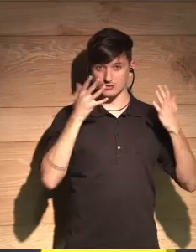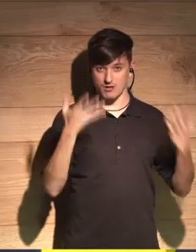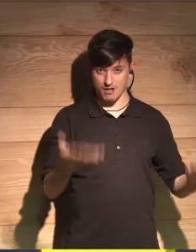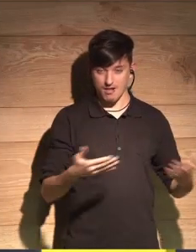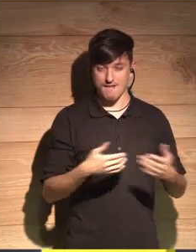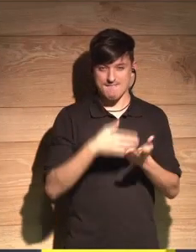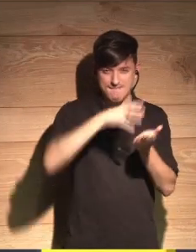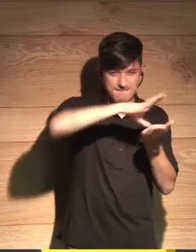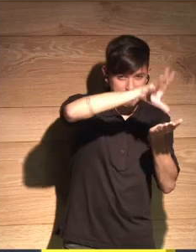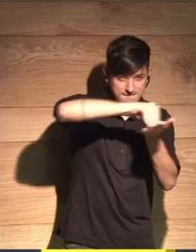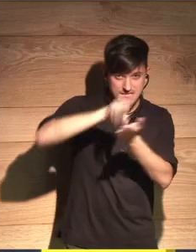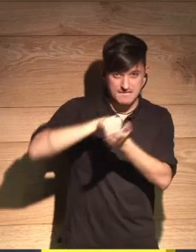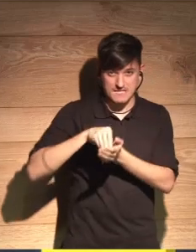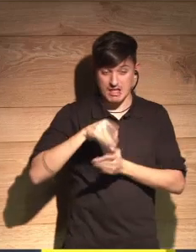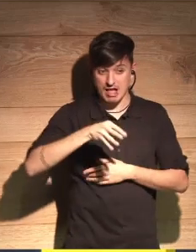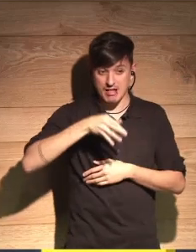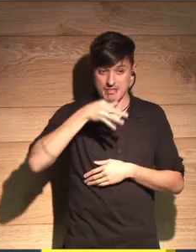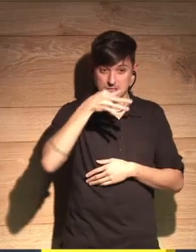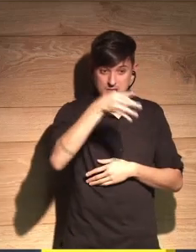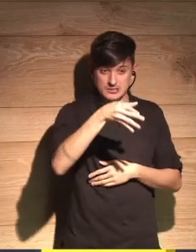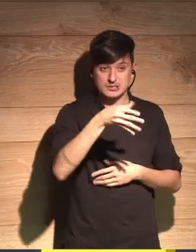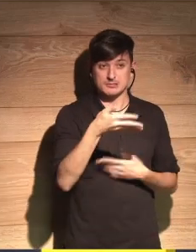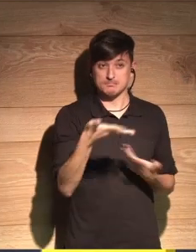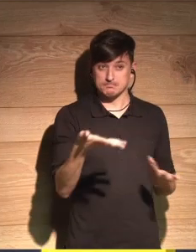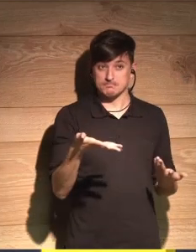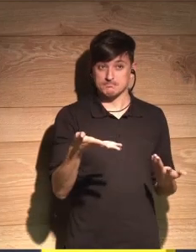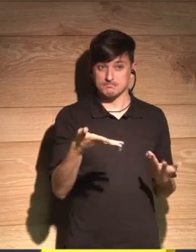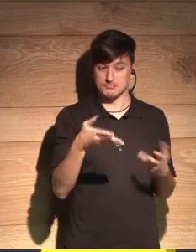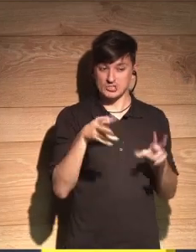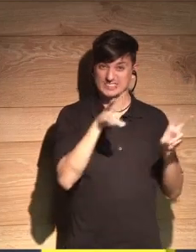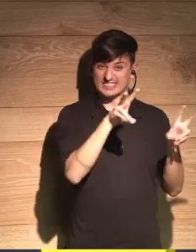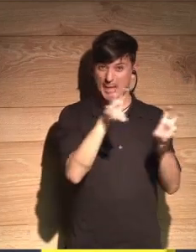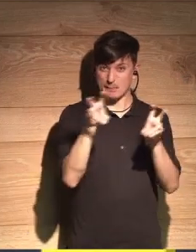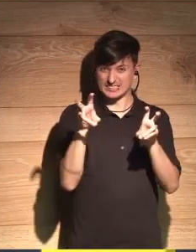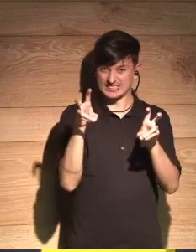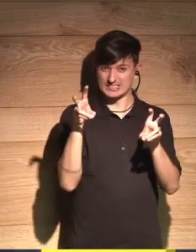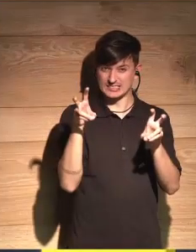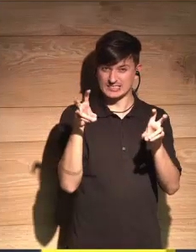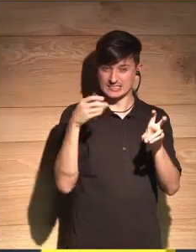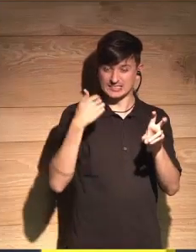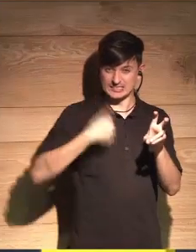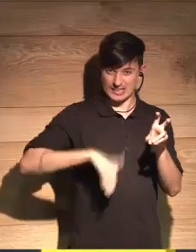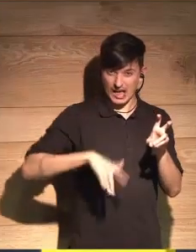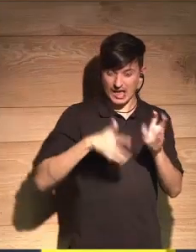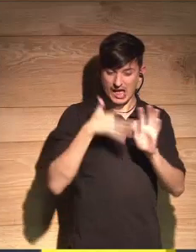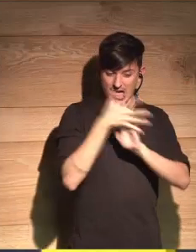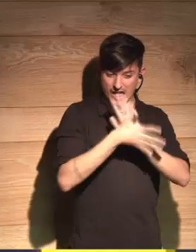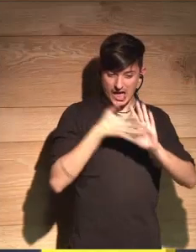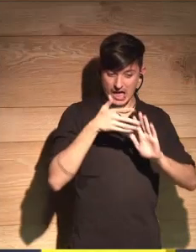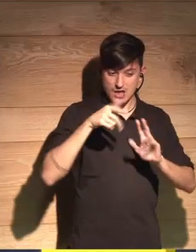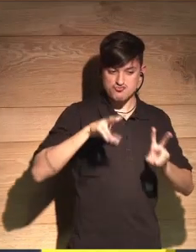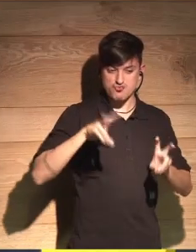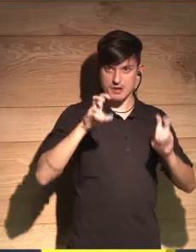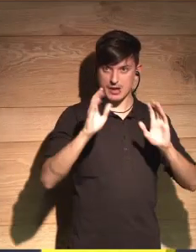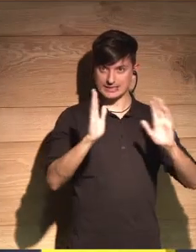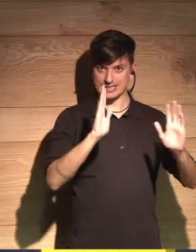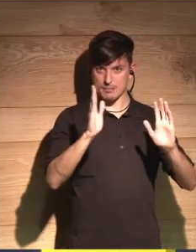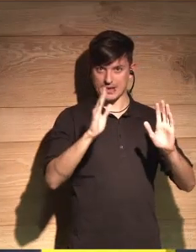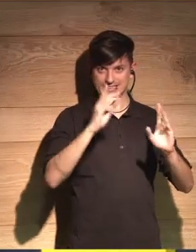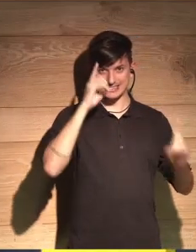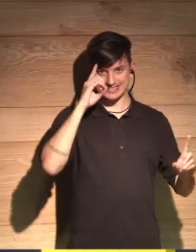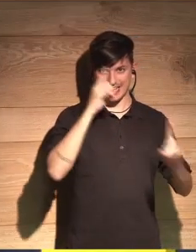time, and it follows the line of the topics that have already been tackled